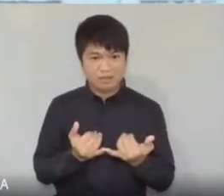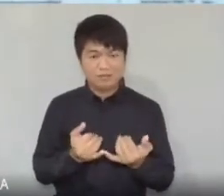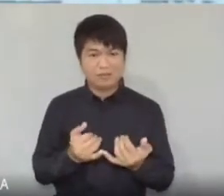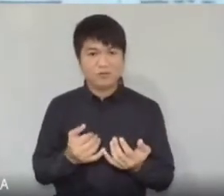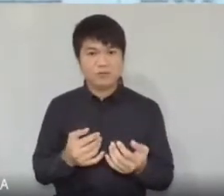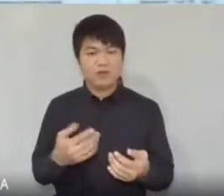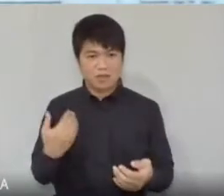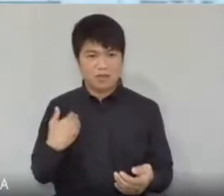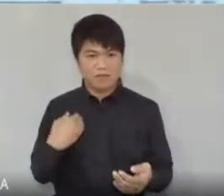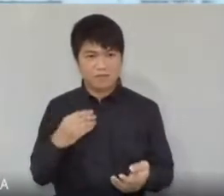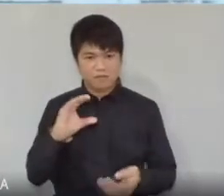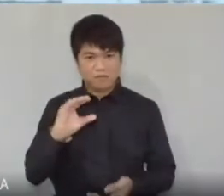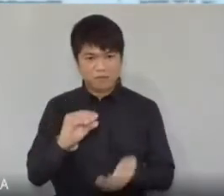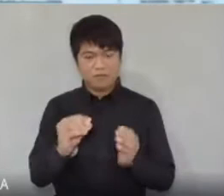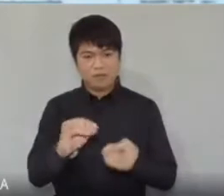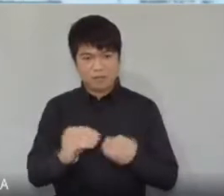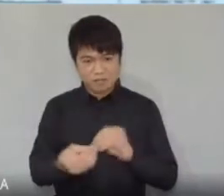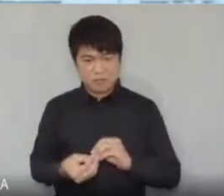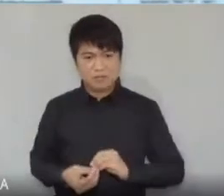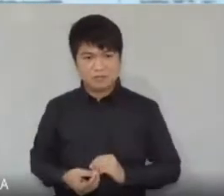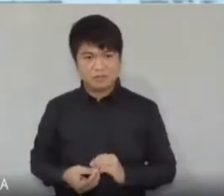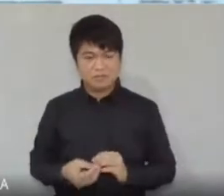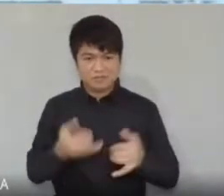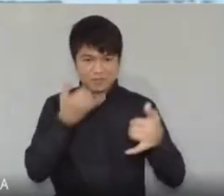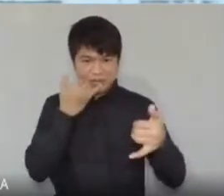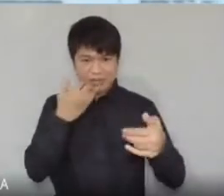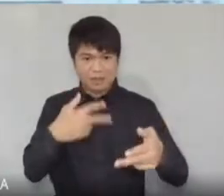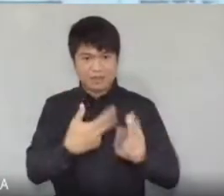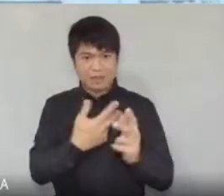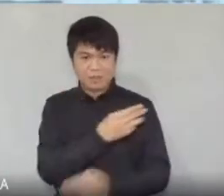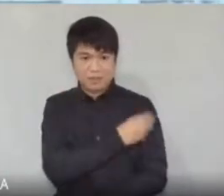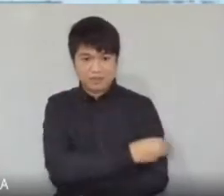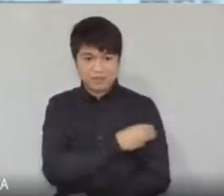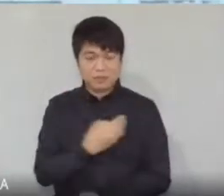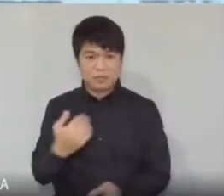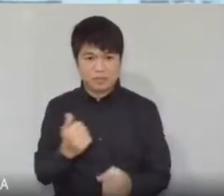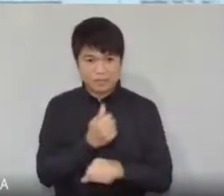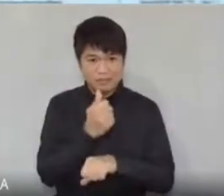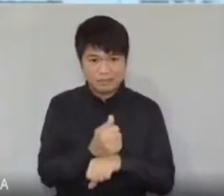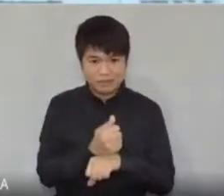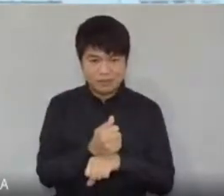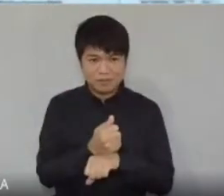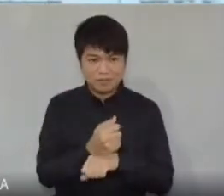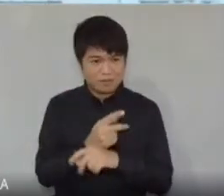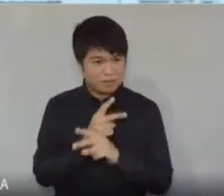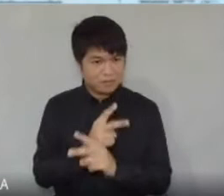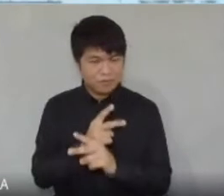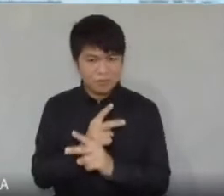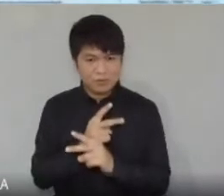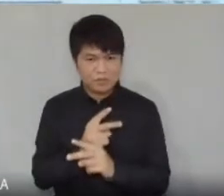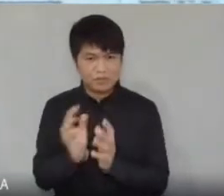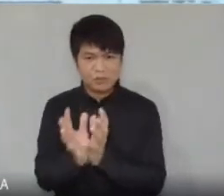as for our frontliners. We didn't stop there. Health facility is given. We continue